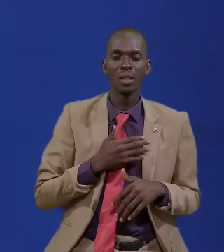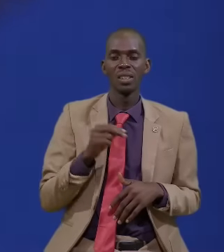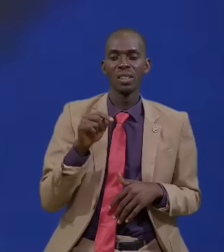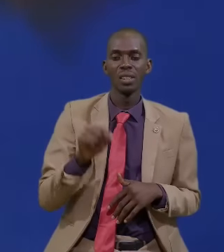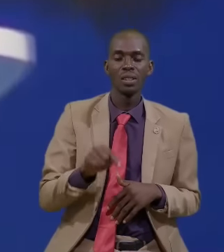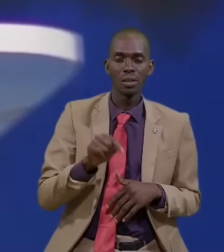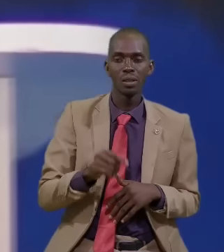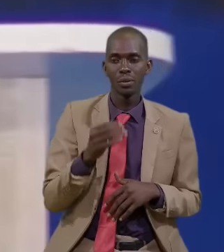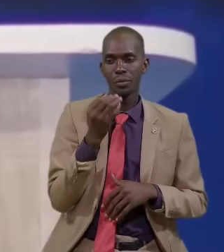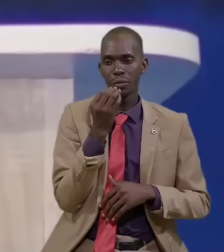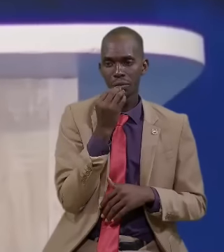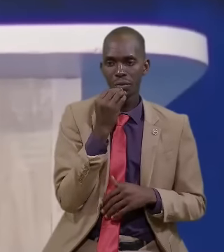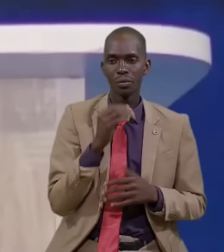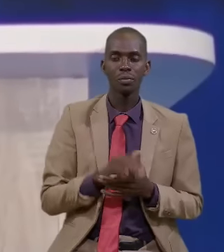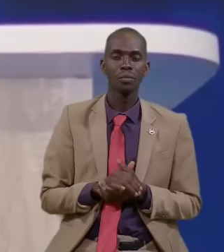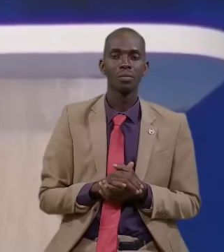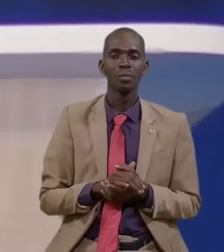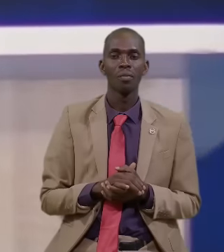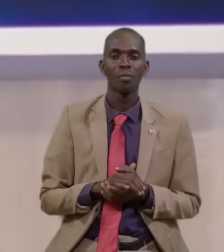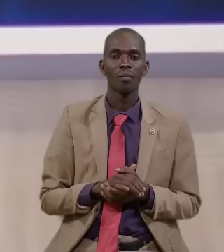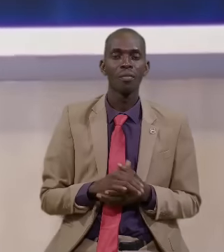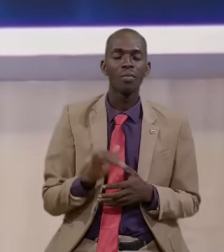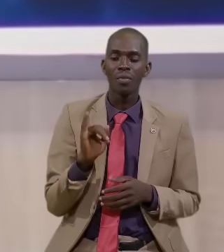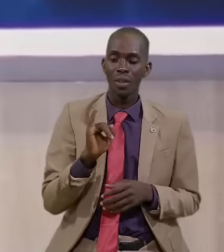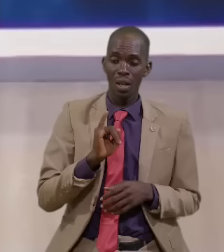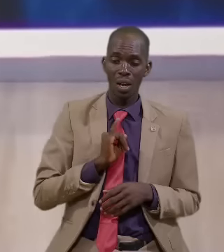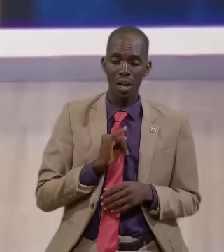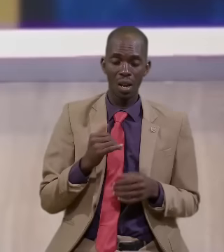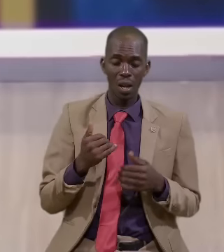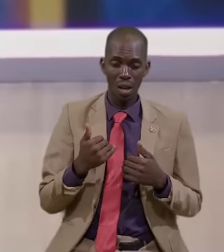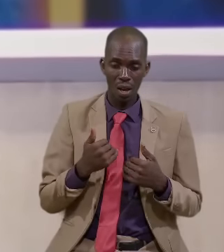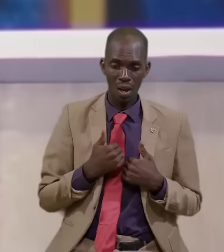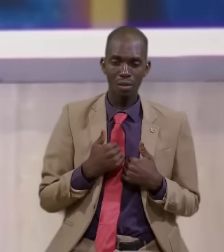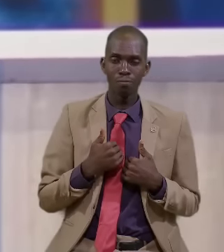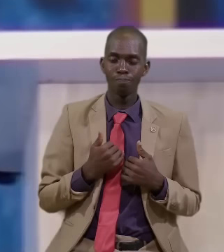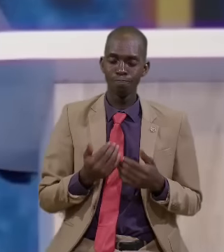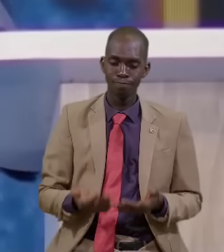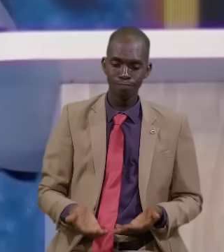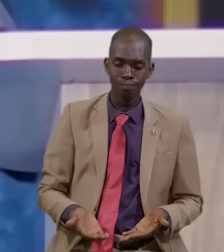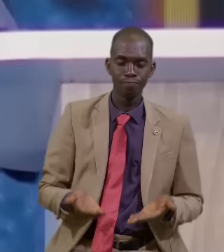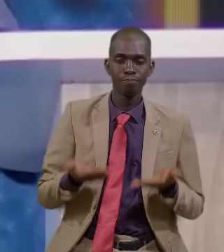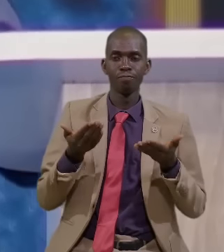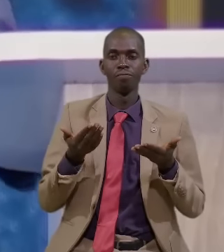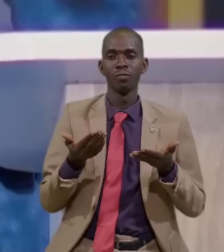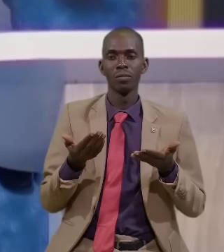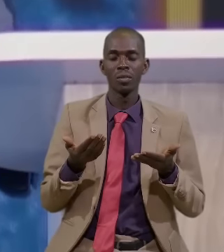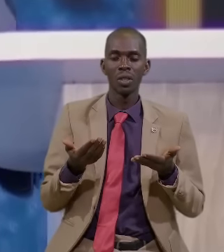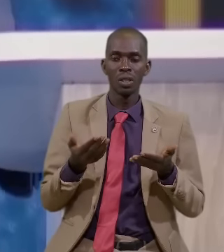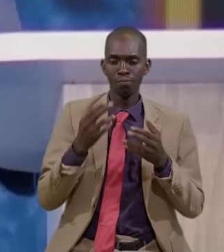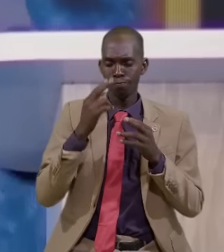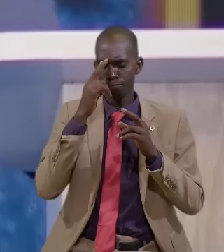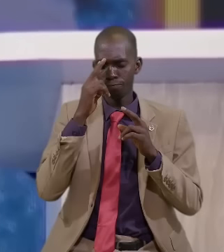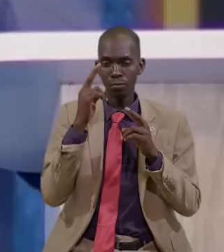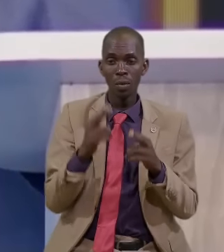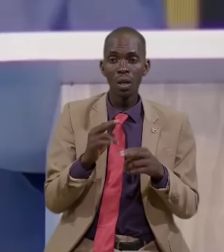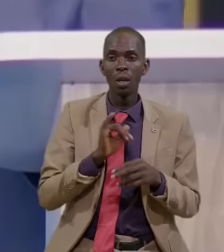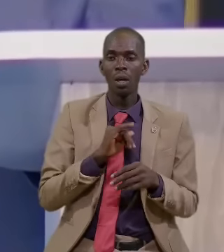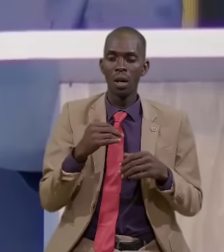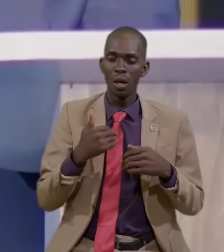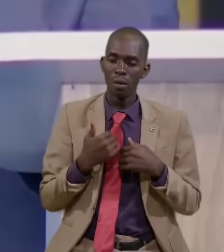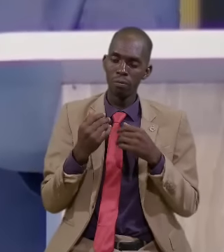necessary food. I have esteemed, exalted, lifted up. I have valued